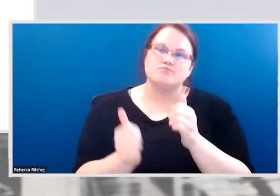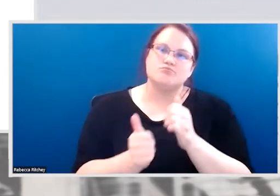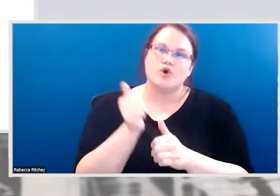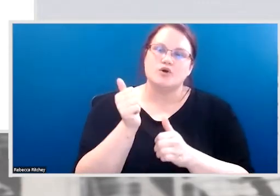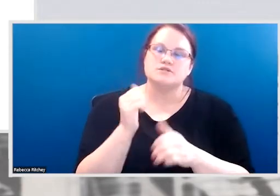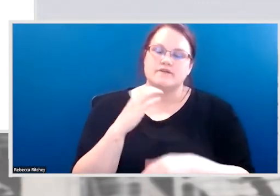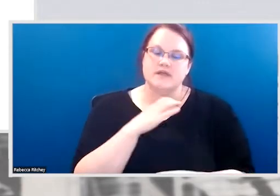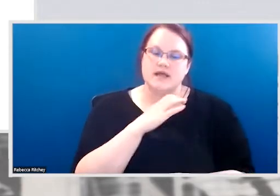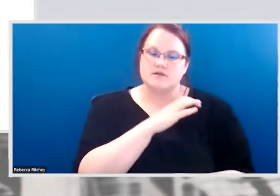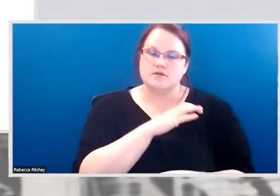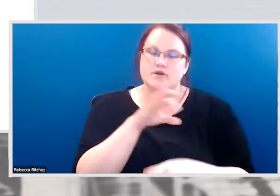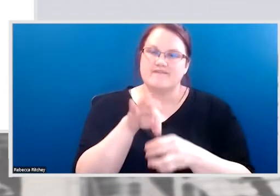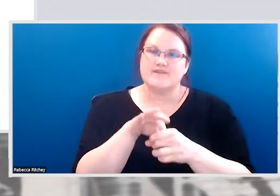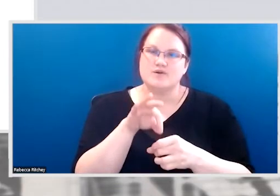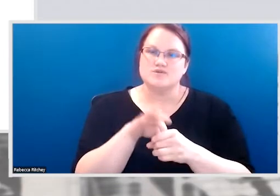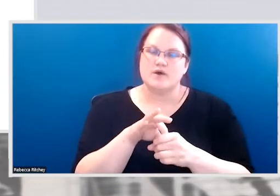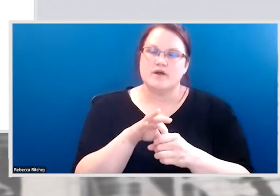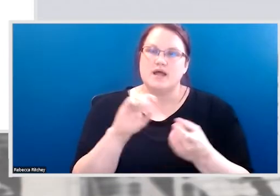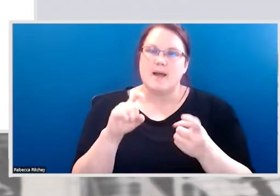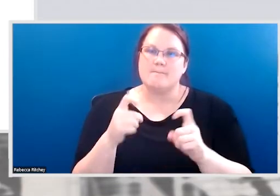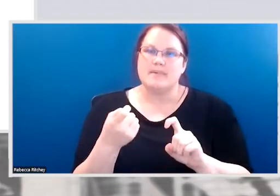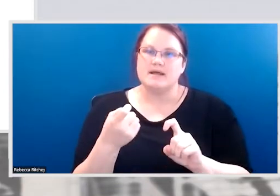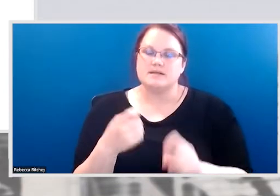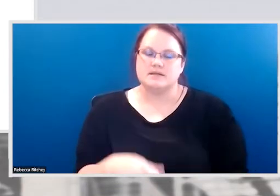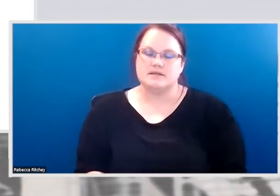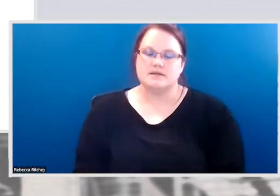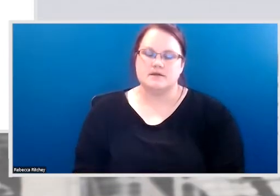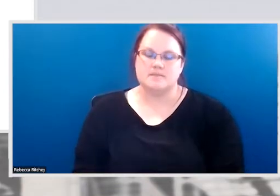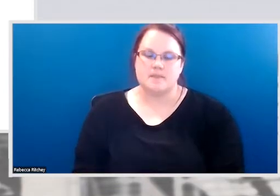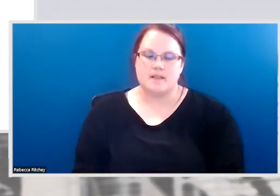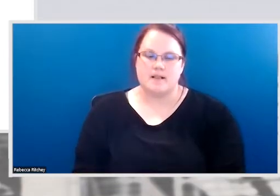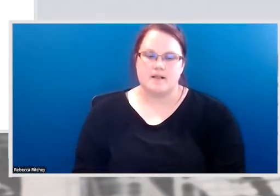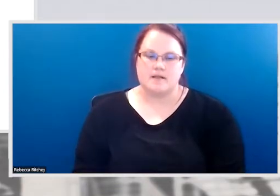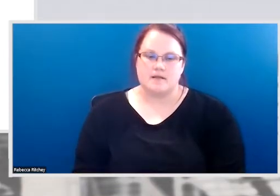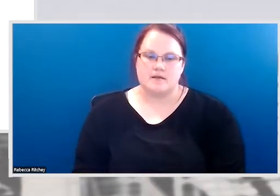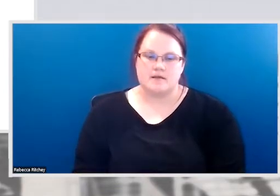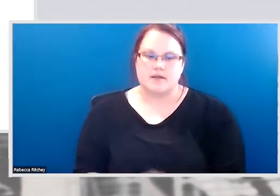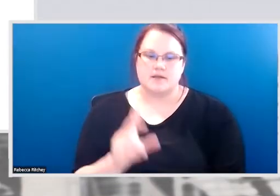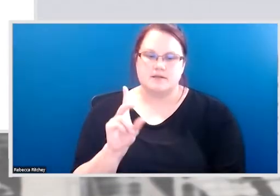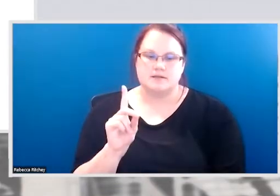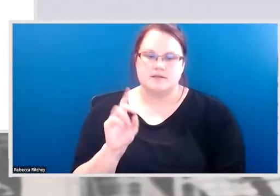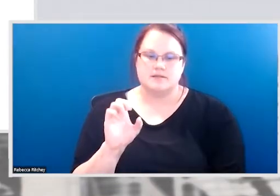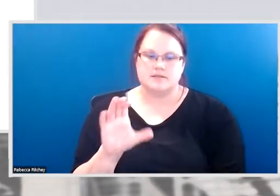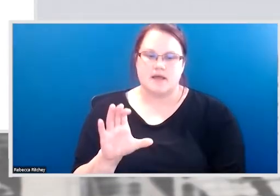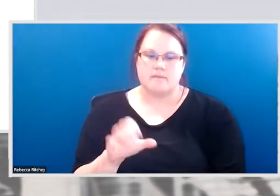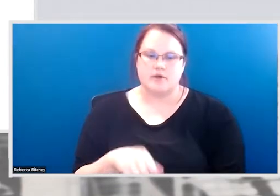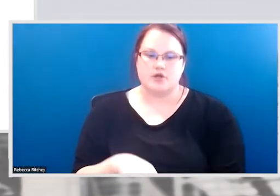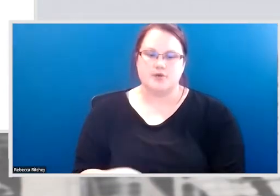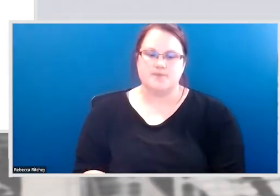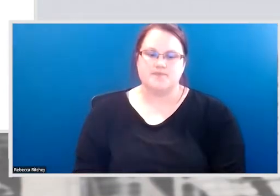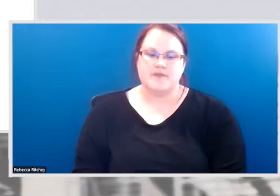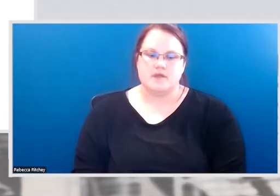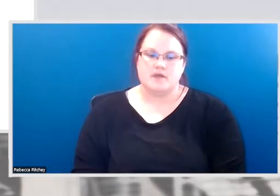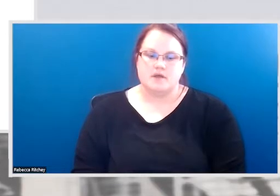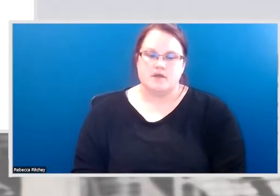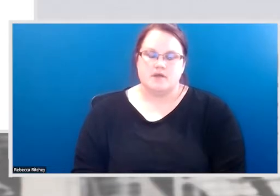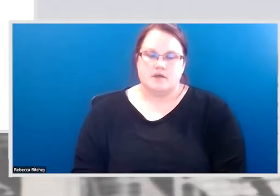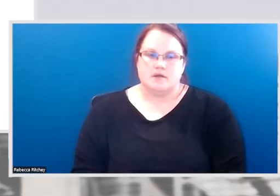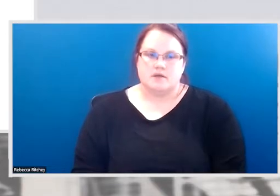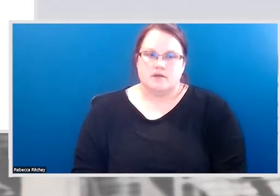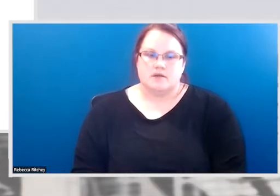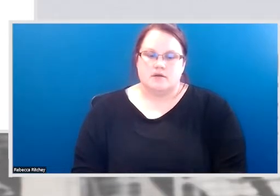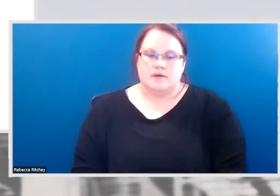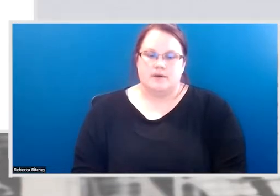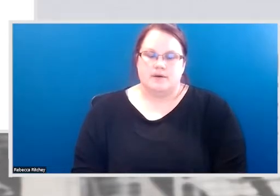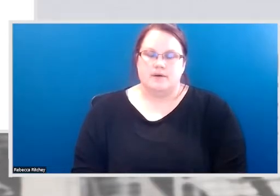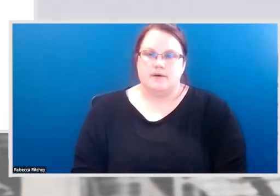also votes on the amended version of the budget with all their amendments in it in December. The budgets are, we're